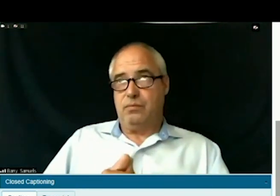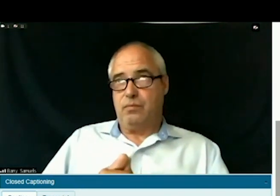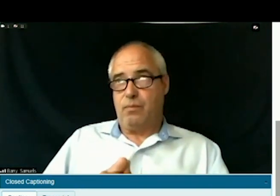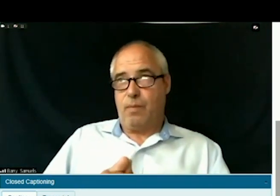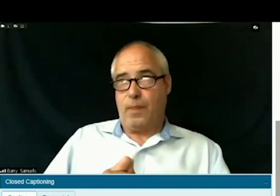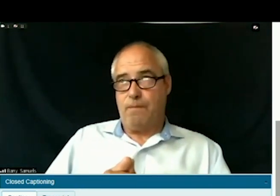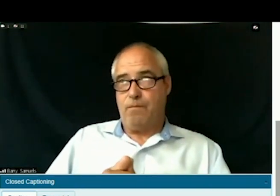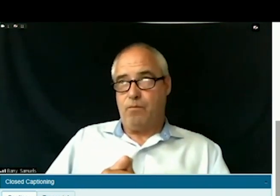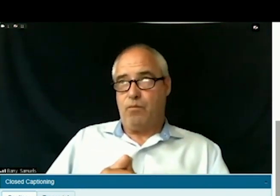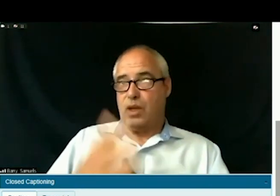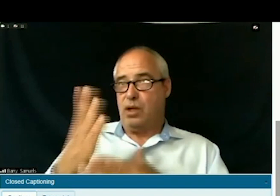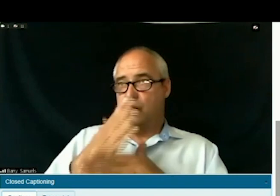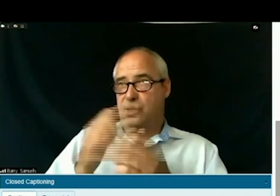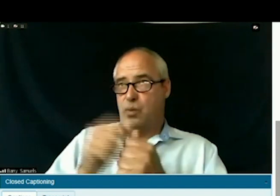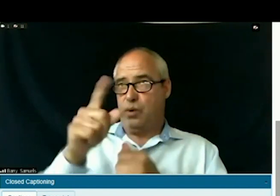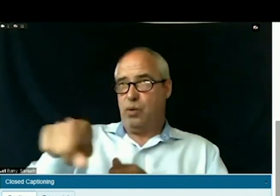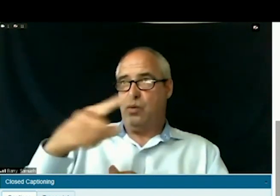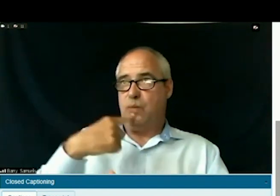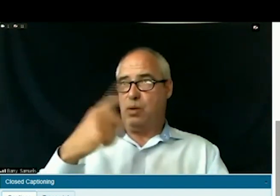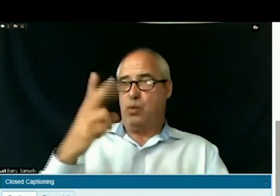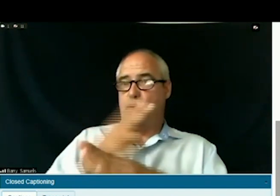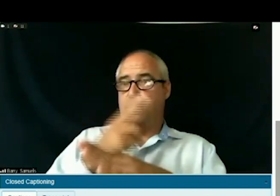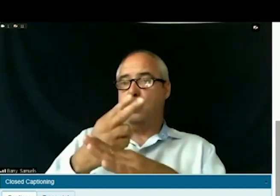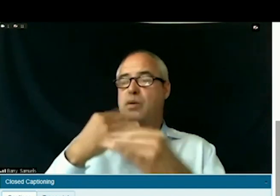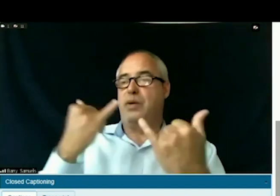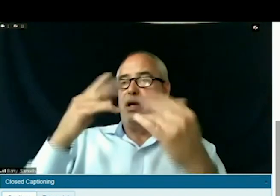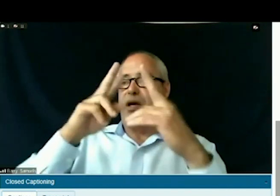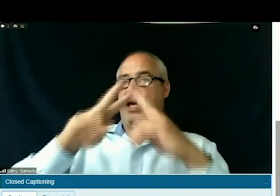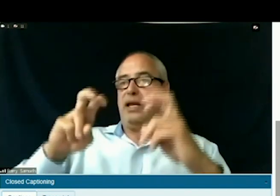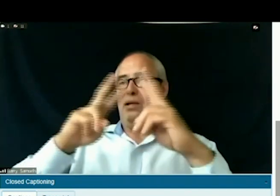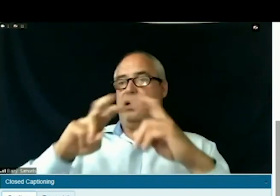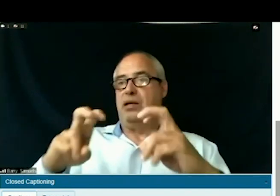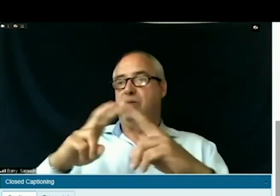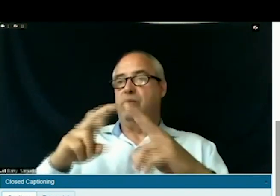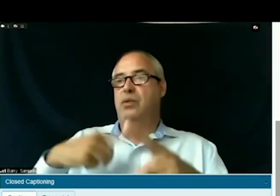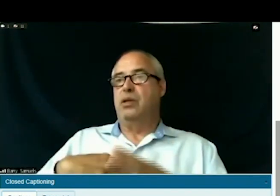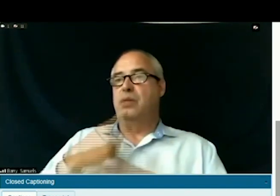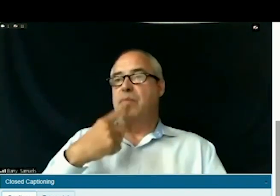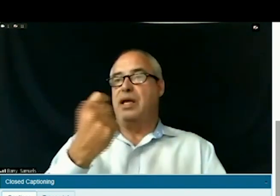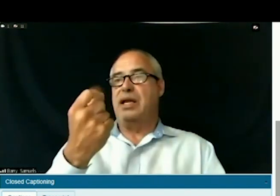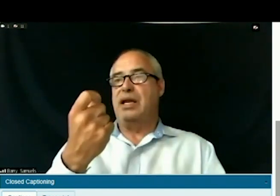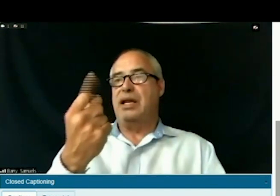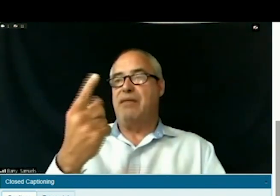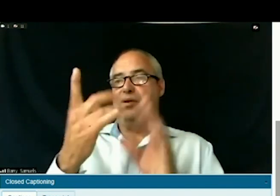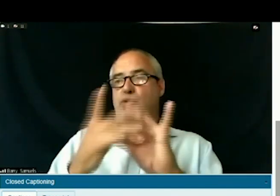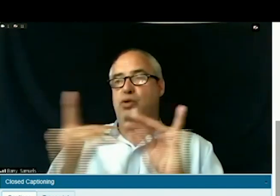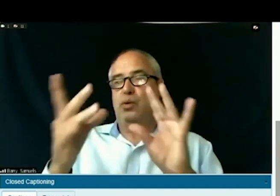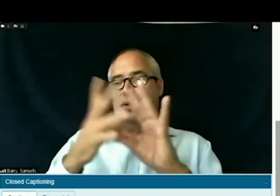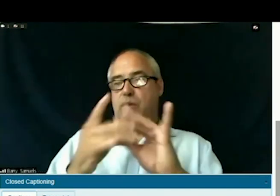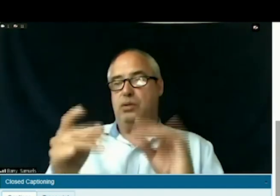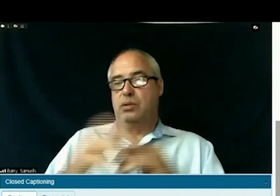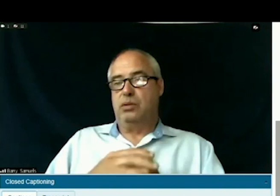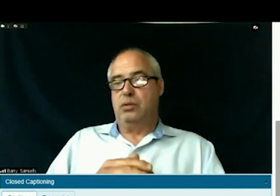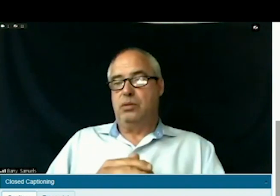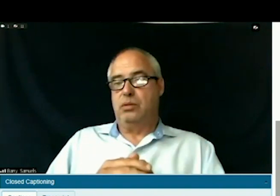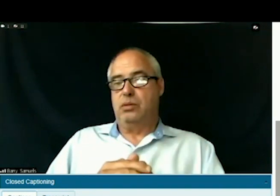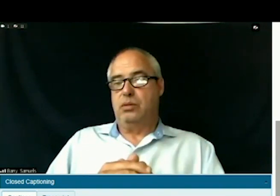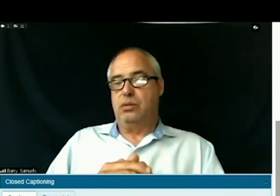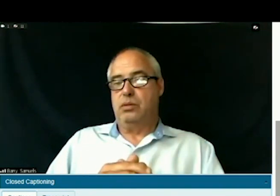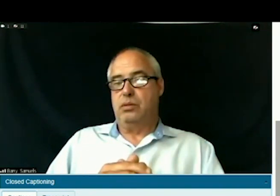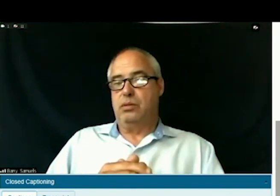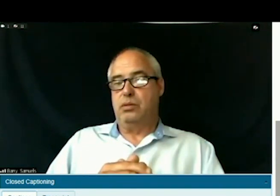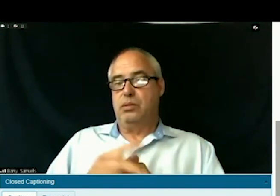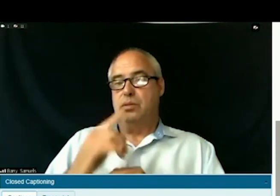I want to share with you a framework that we used to analyze these 11 stories, but they were indeed